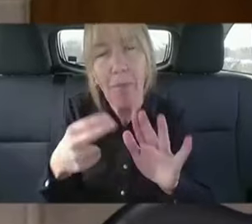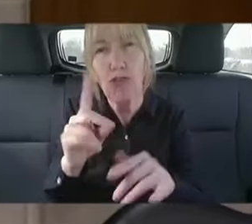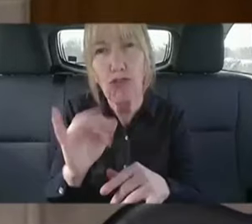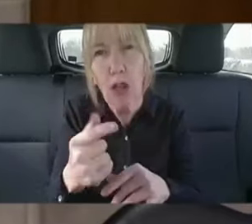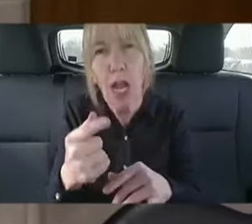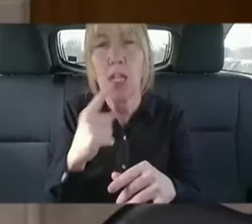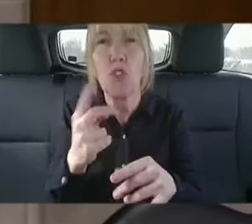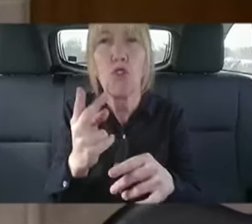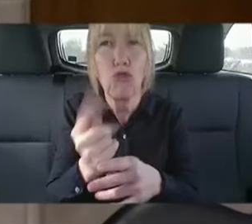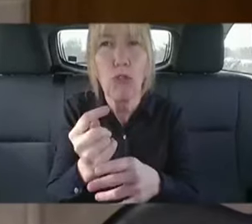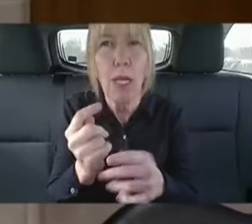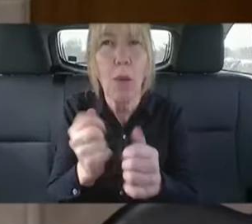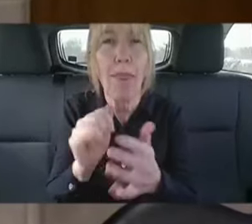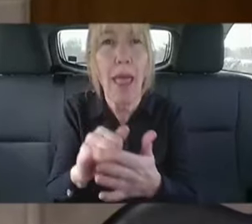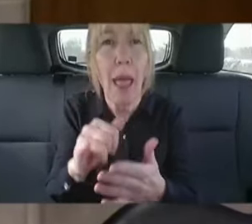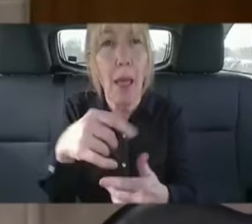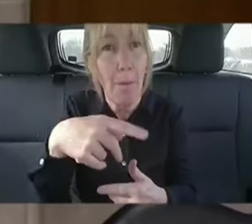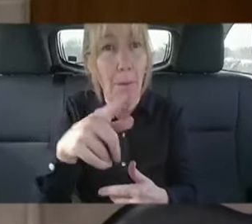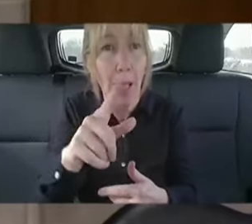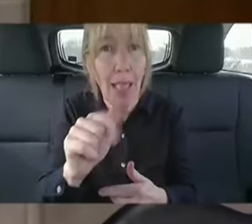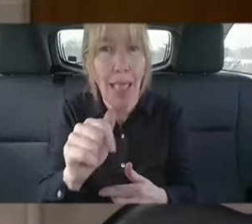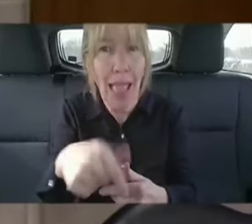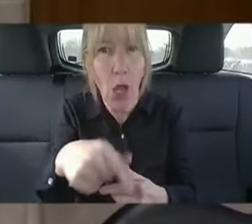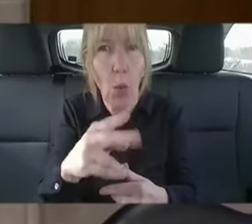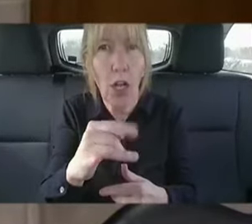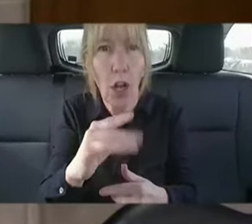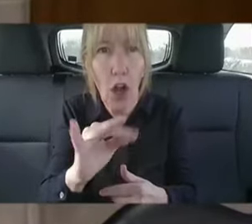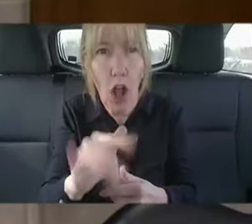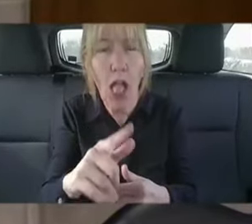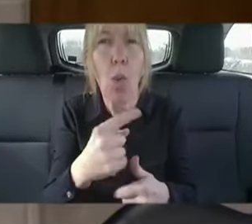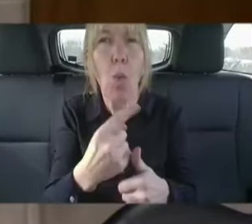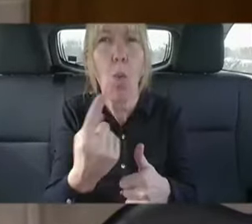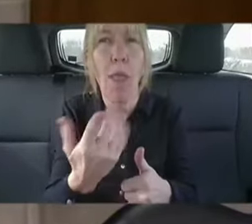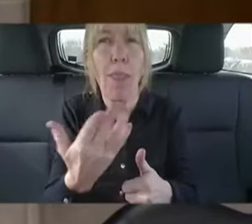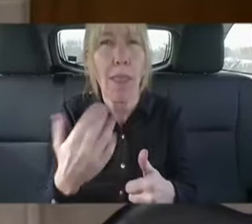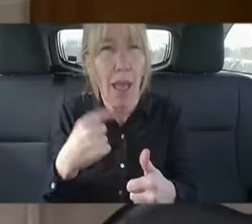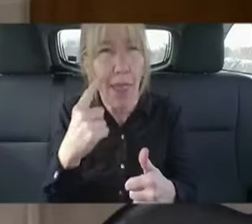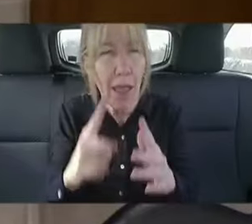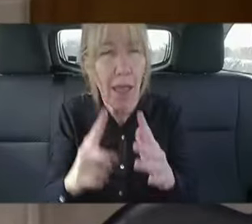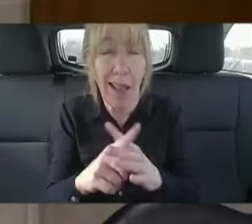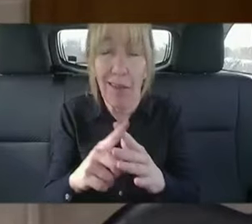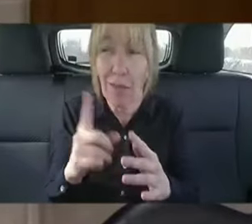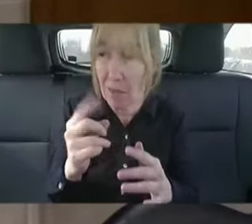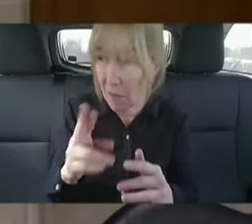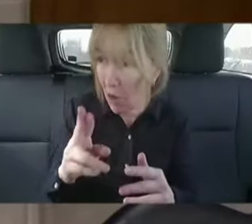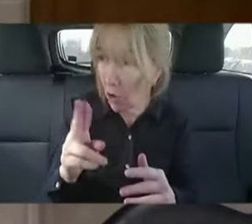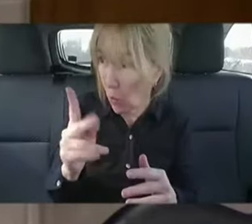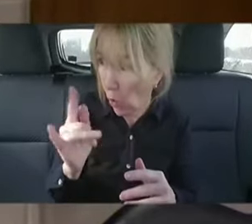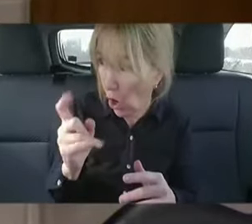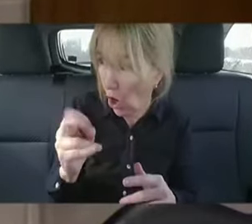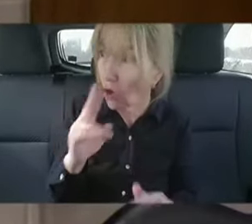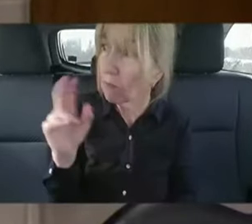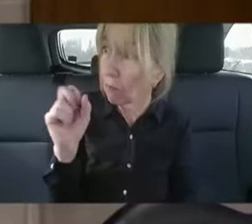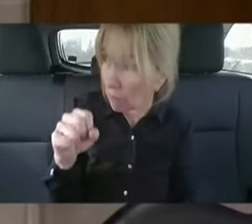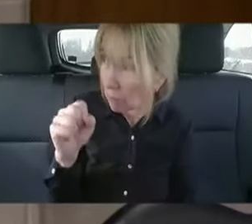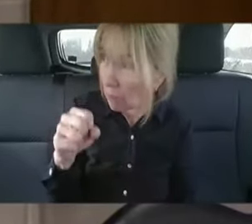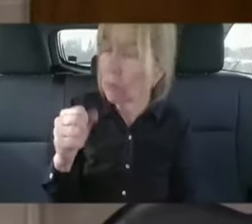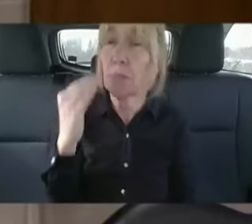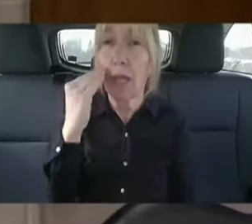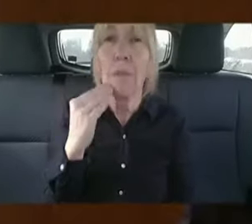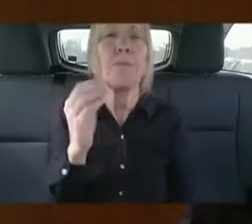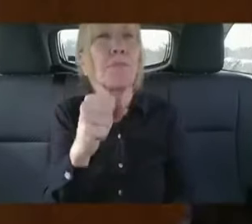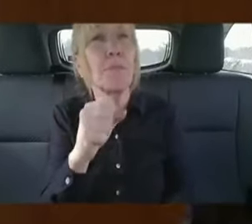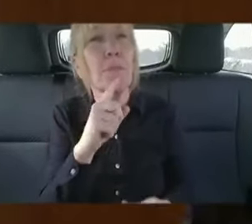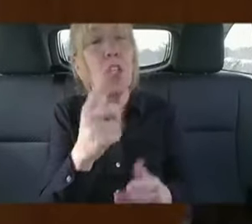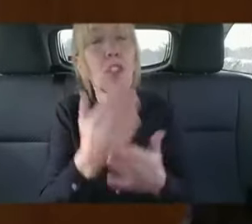success? Plaquenil is what comes to mind to me. Dr. Walker, you're kind of shaking your head, yes? Yeah, I mean, there's some evidence for